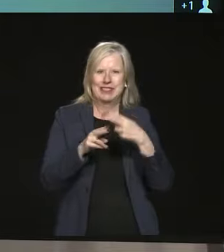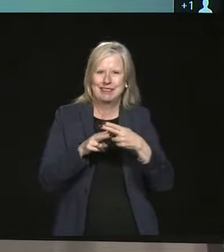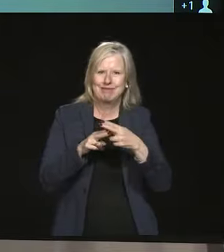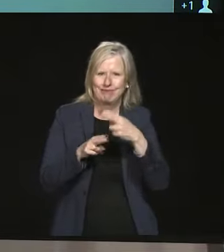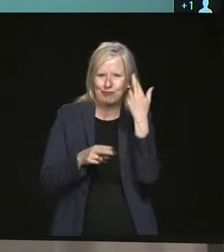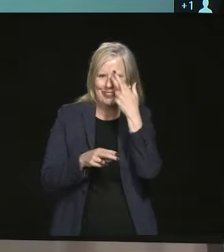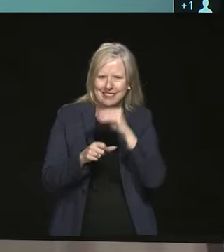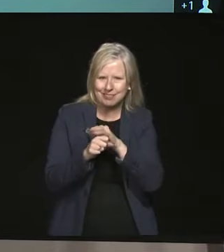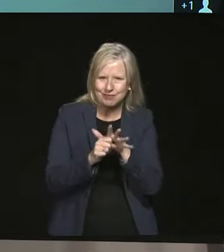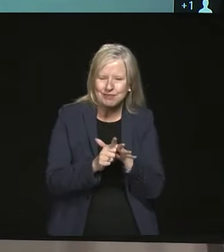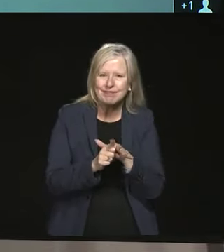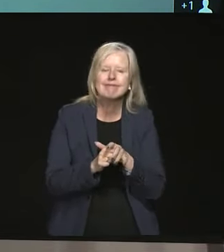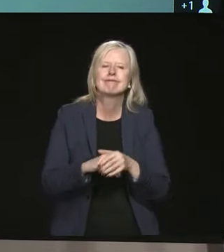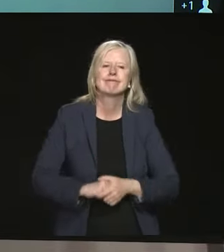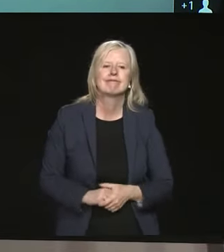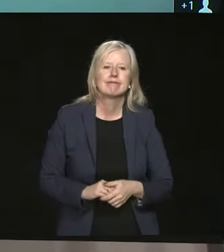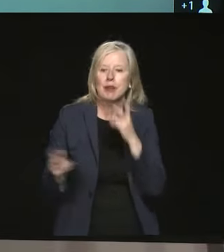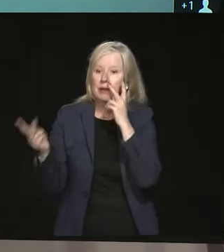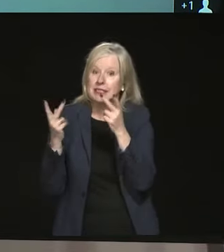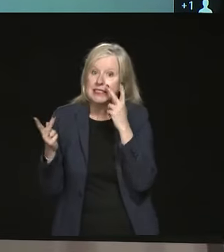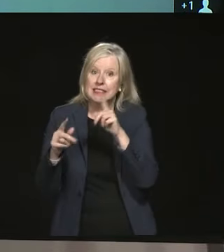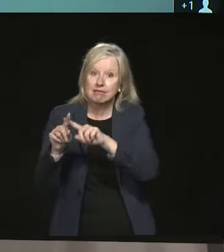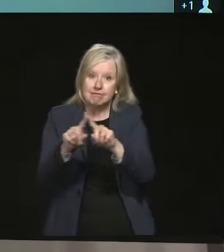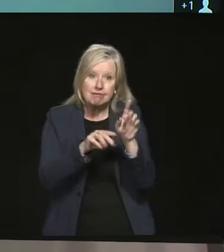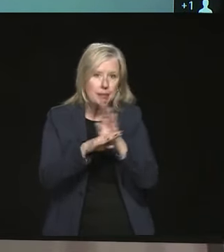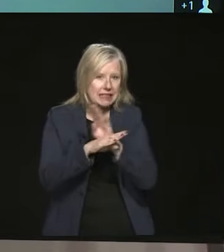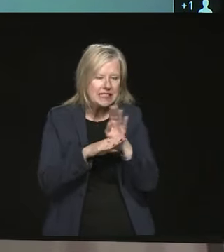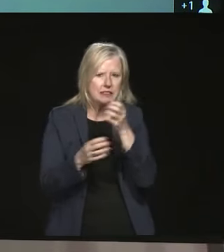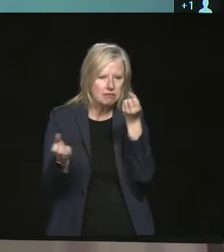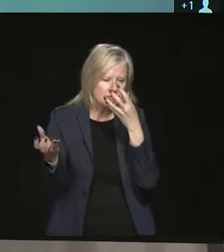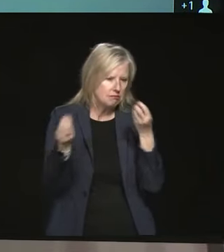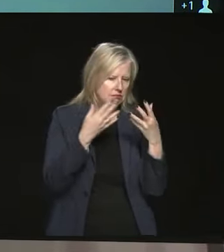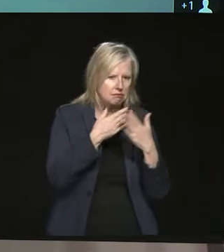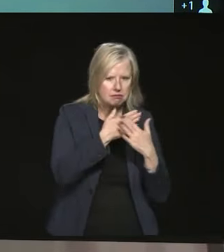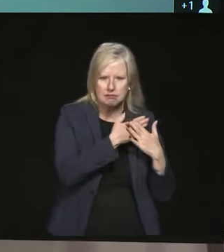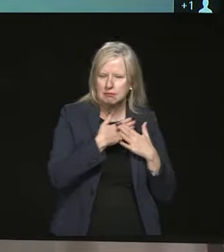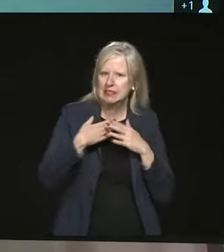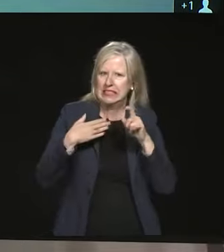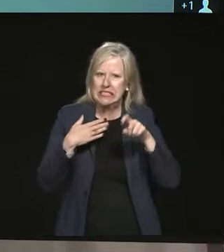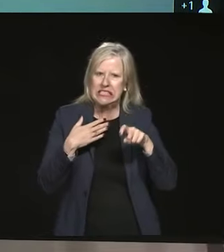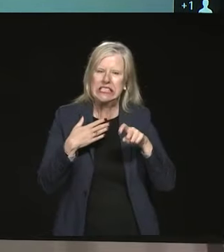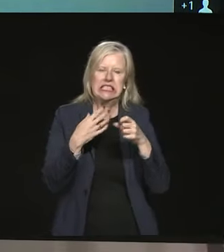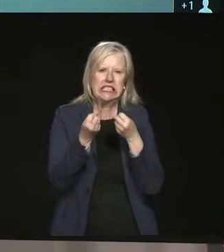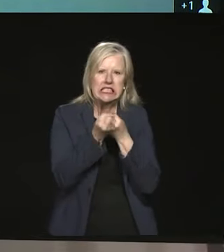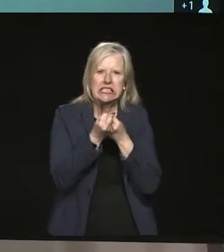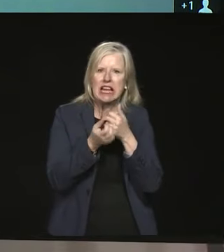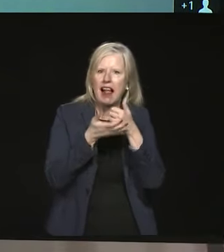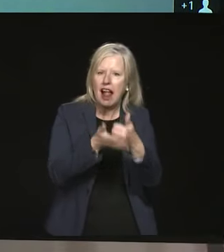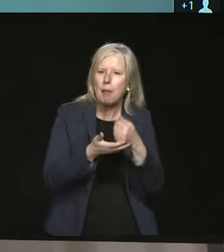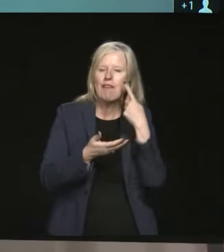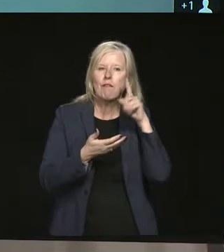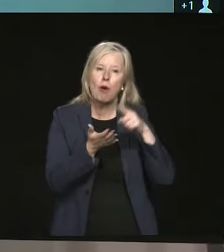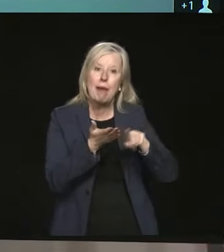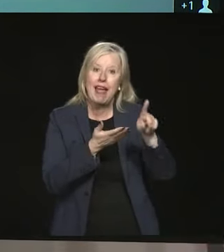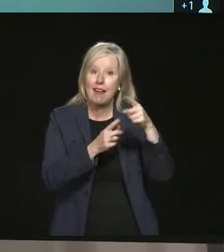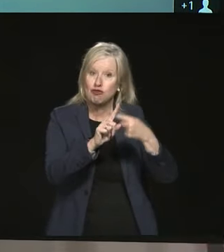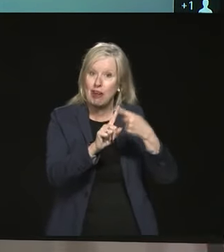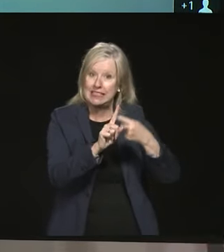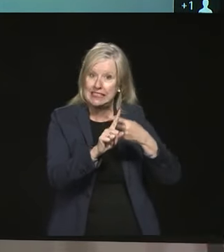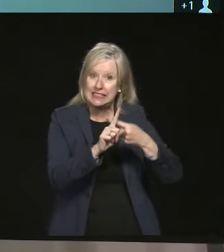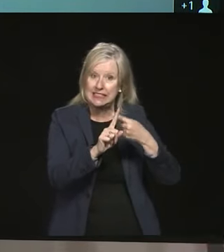businesses, we've heard them loud and clear, that they're going to need help paying the rent, and that's one of the